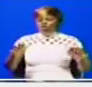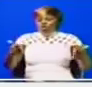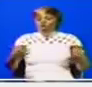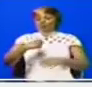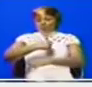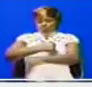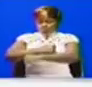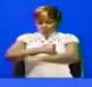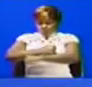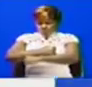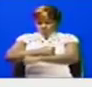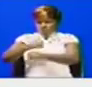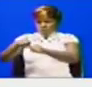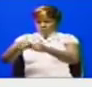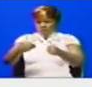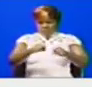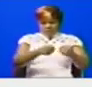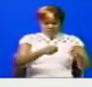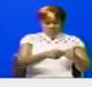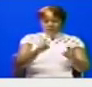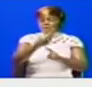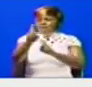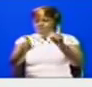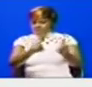institution to interfere with the credibility of the exam.